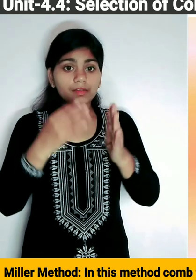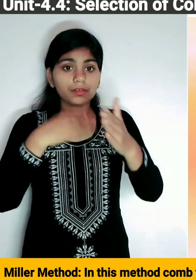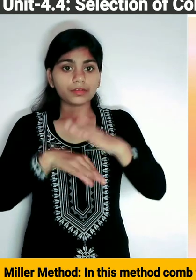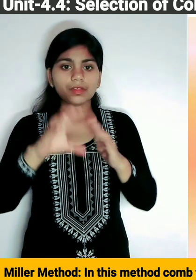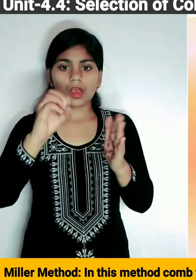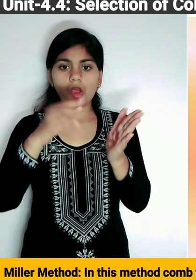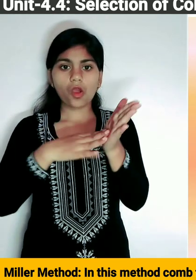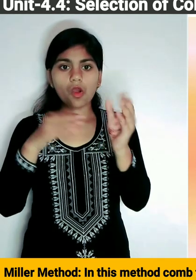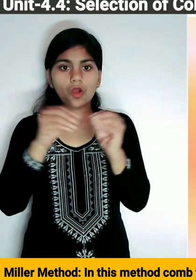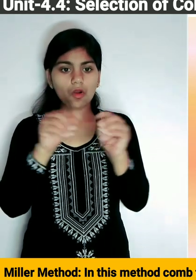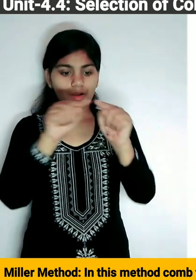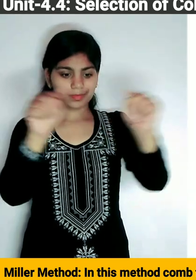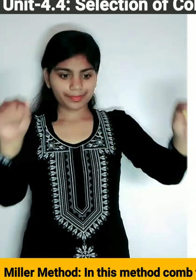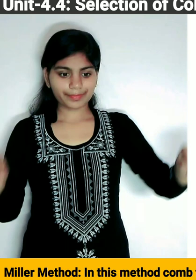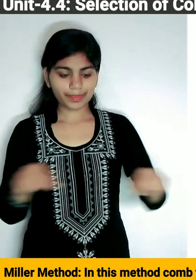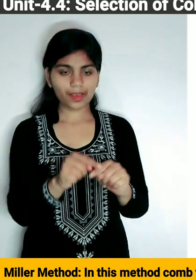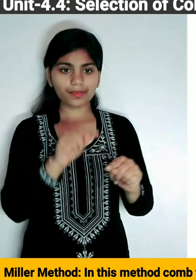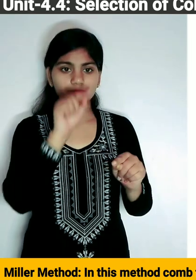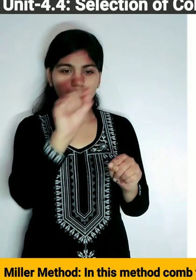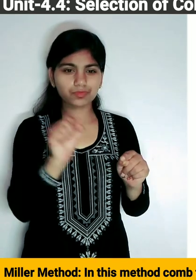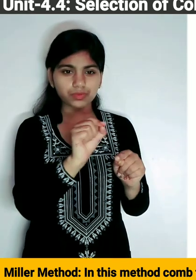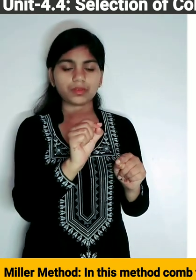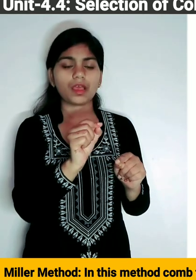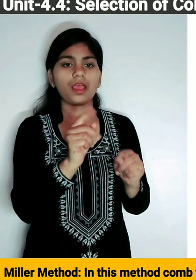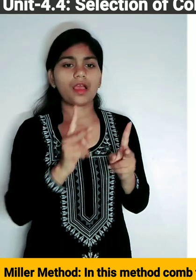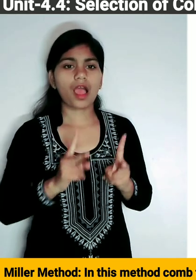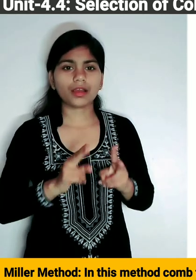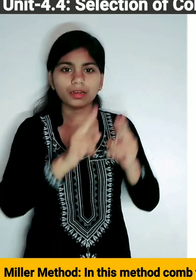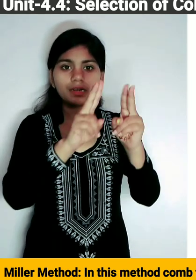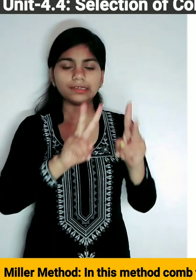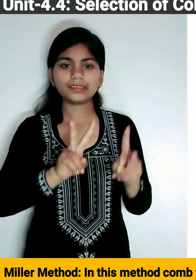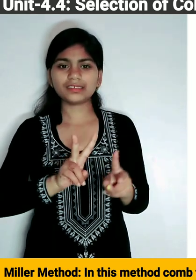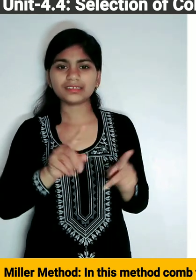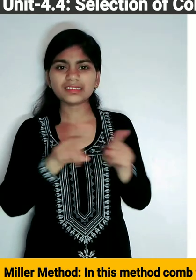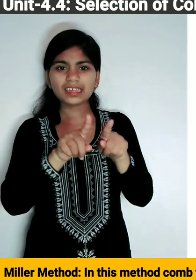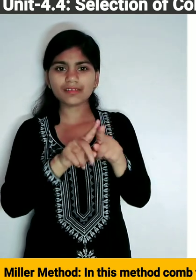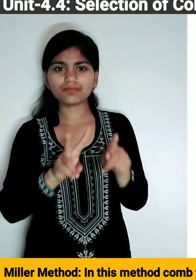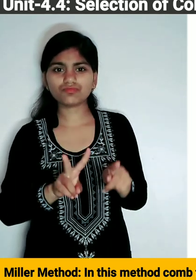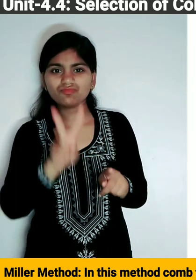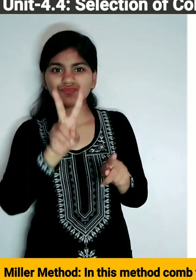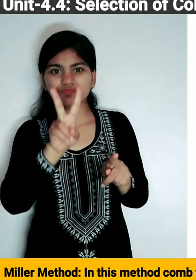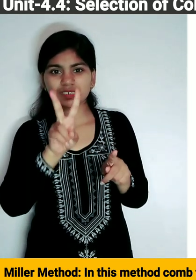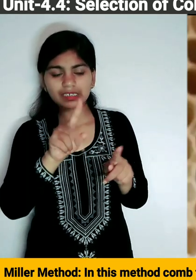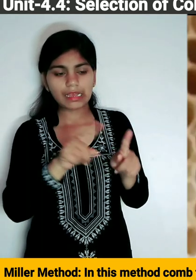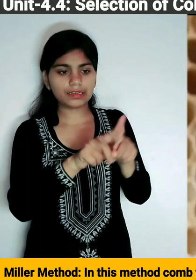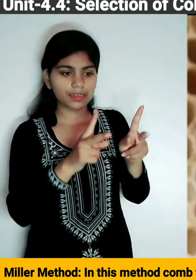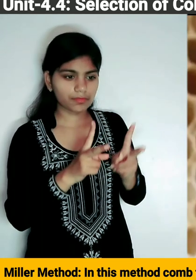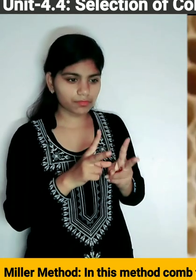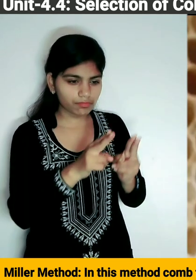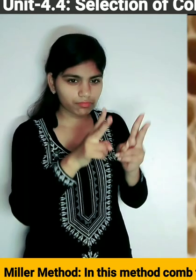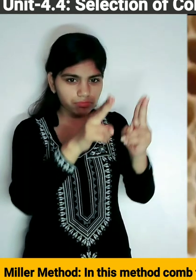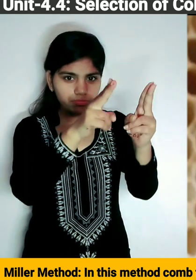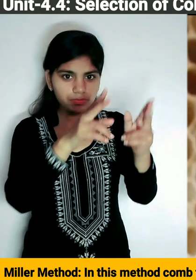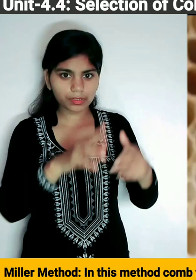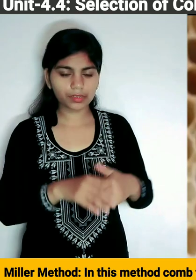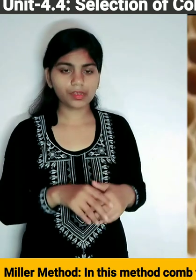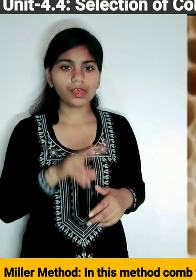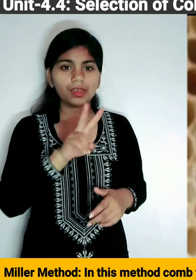foundation is cut into deep V-shaped sections and reaching